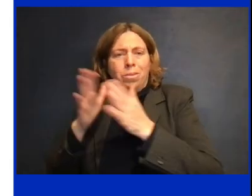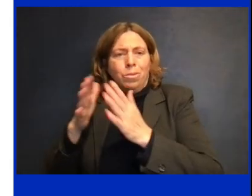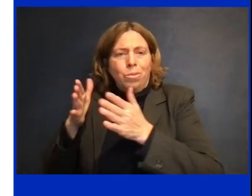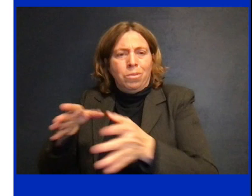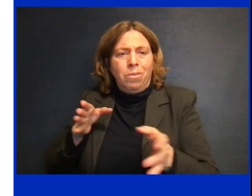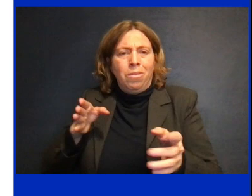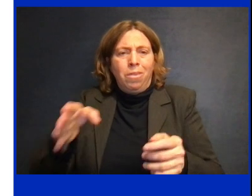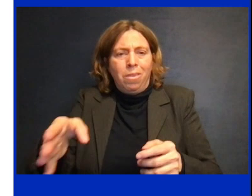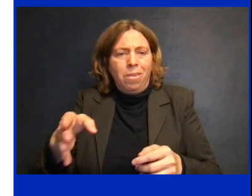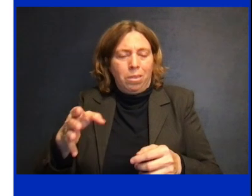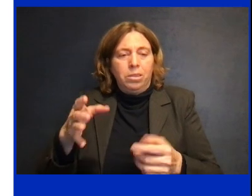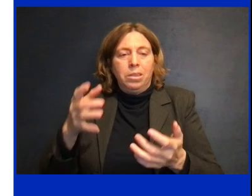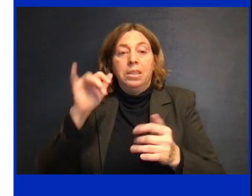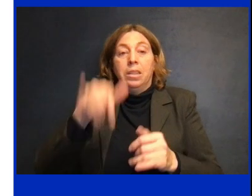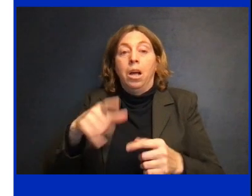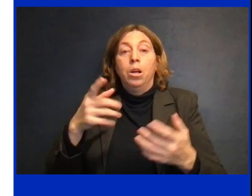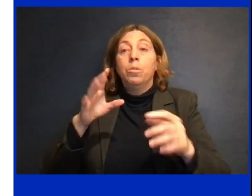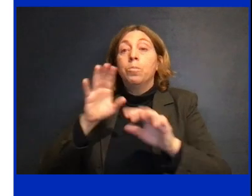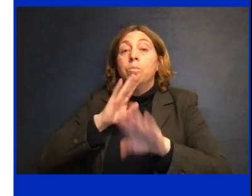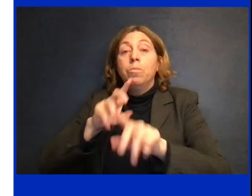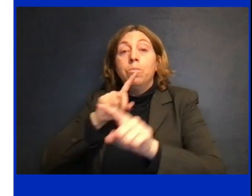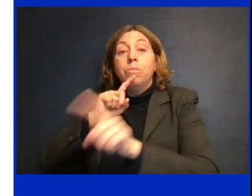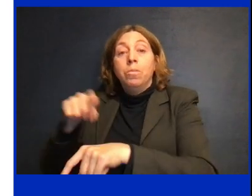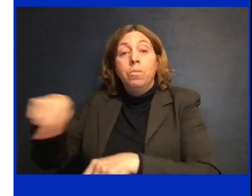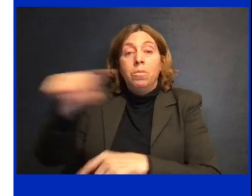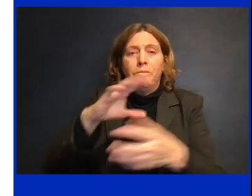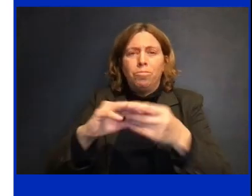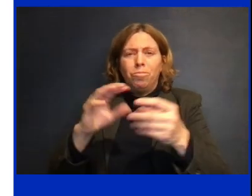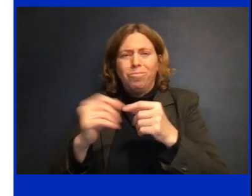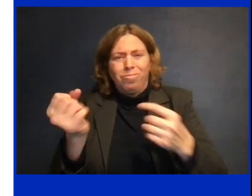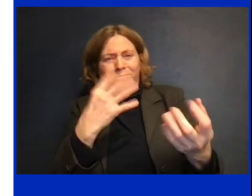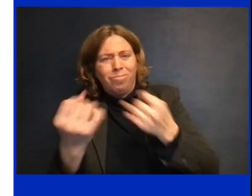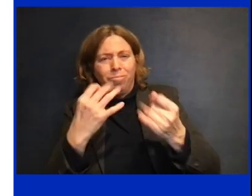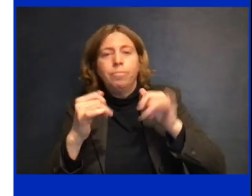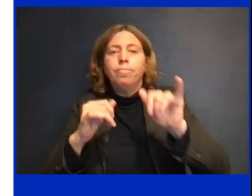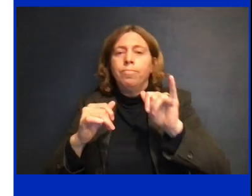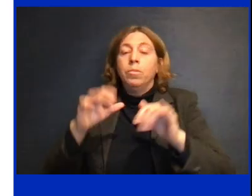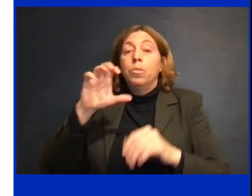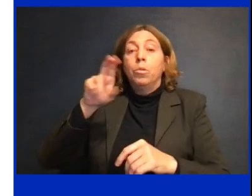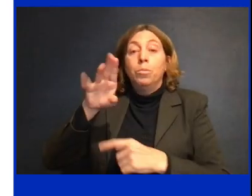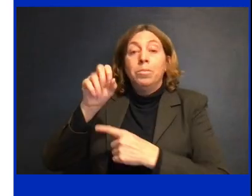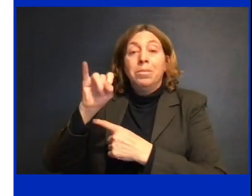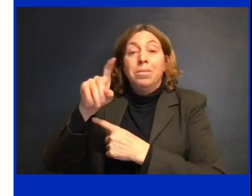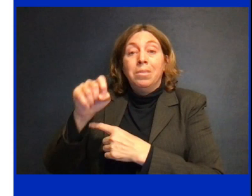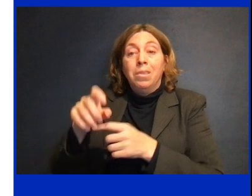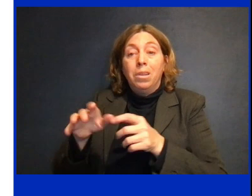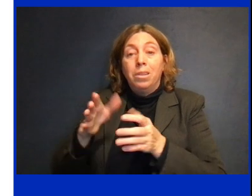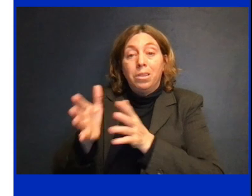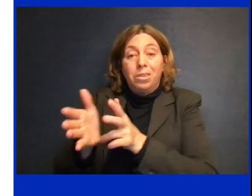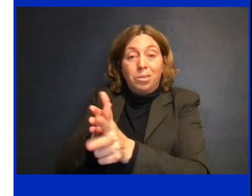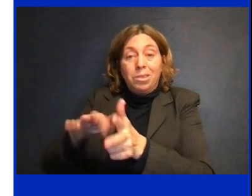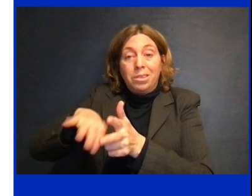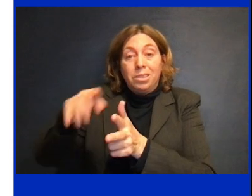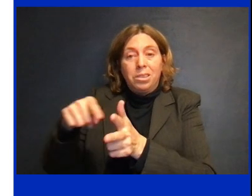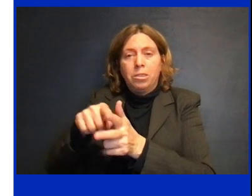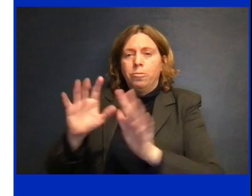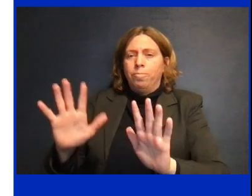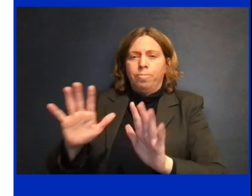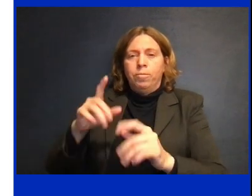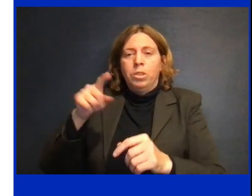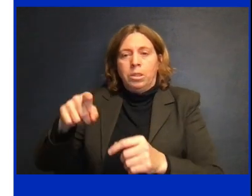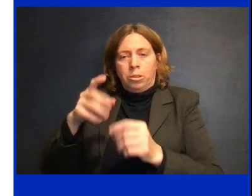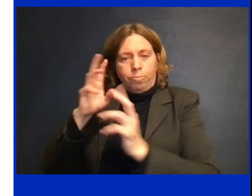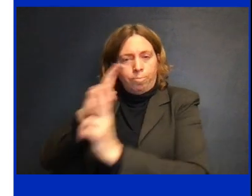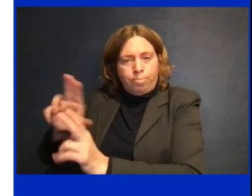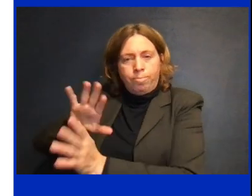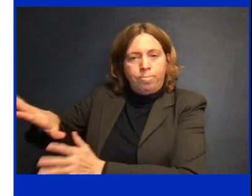curbside operations, a dedicated floor within the new main terminal will now facilitate the efficient functioning of curbside operations.